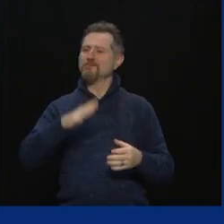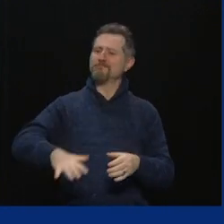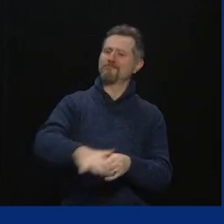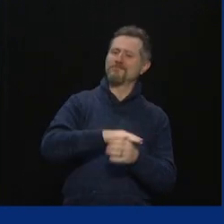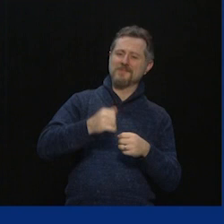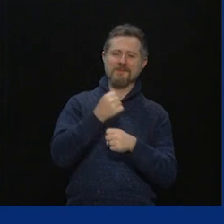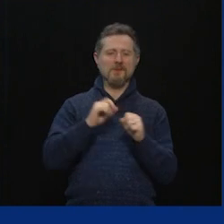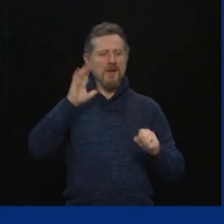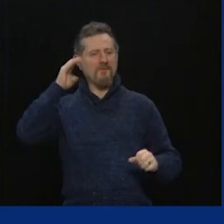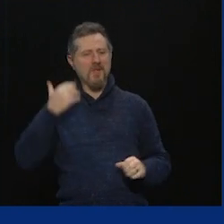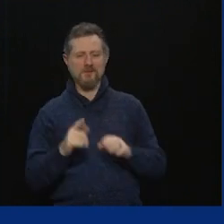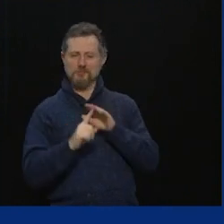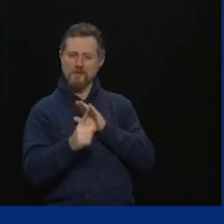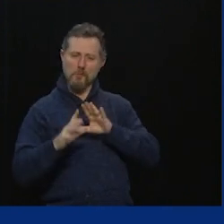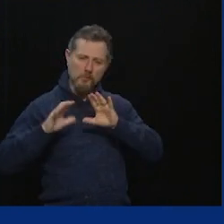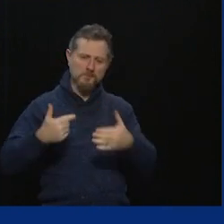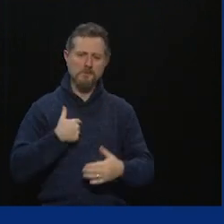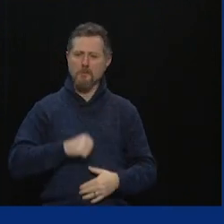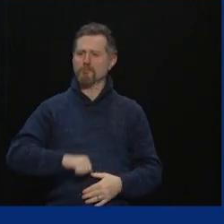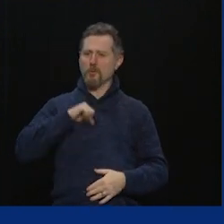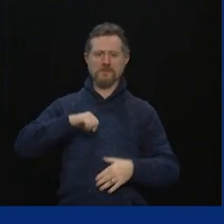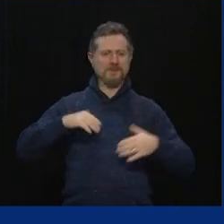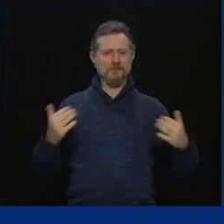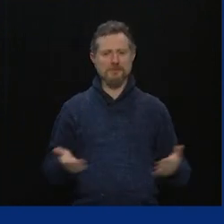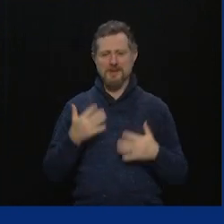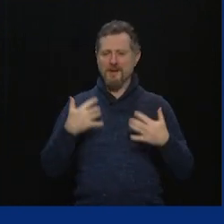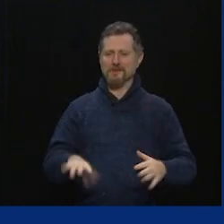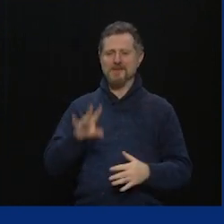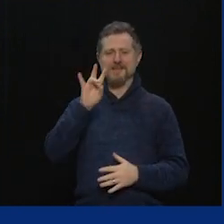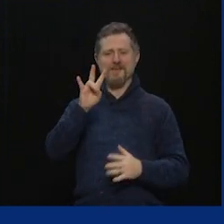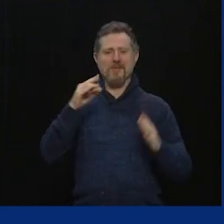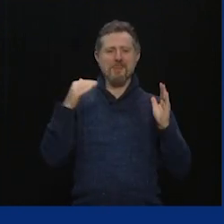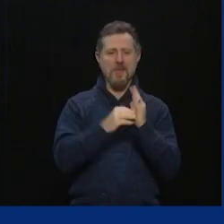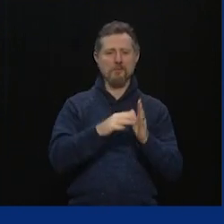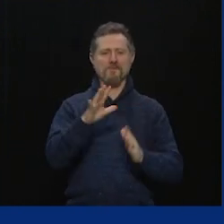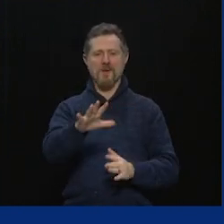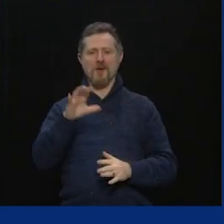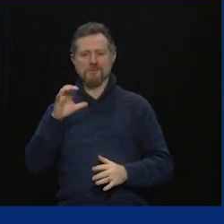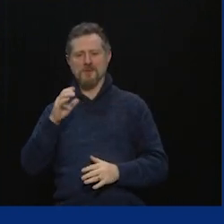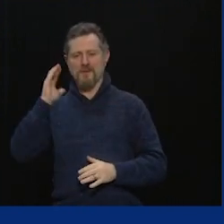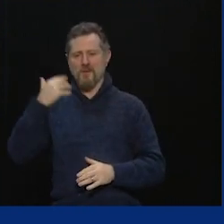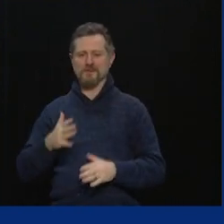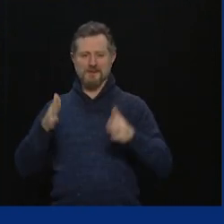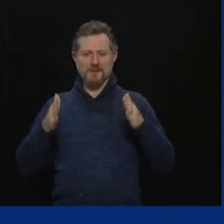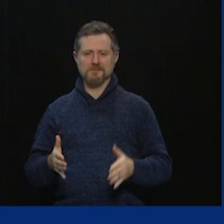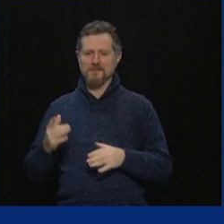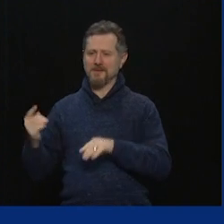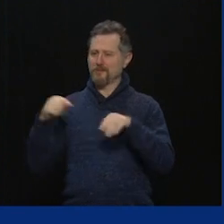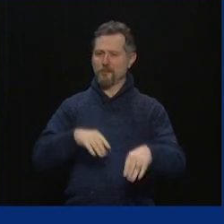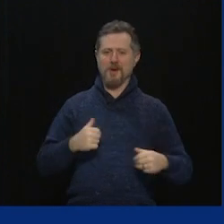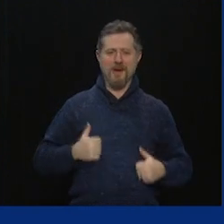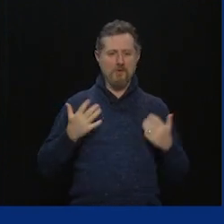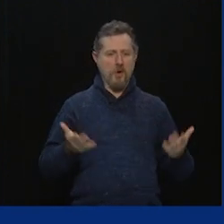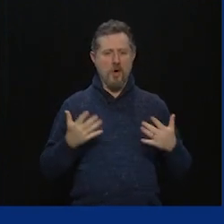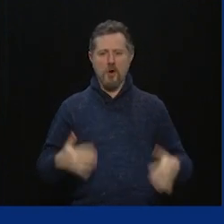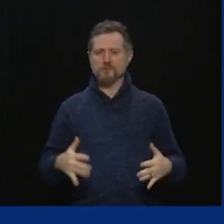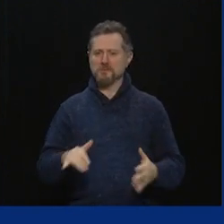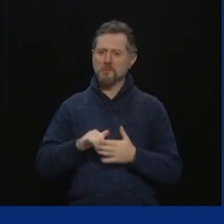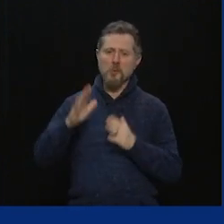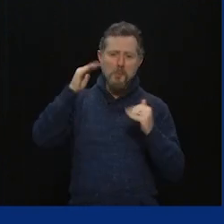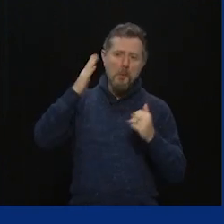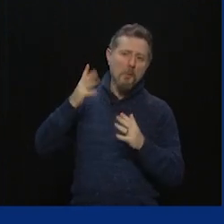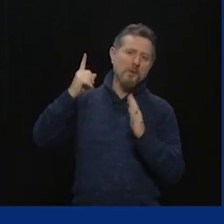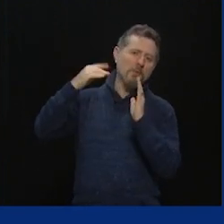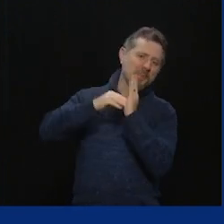so proud that are here. We have already 7,500 Afghans living here already, and we expect to have another 1,800